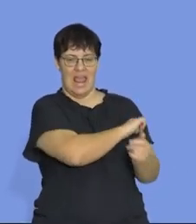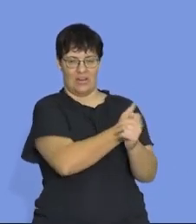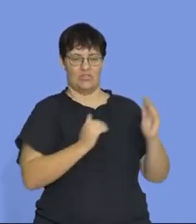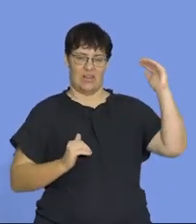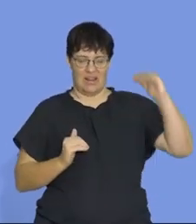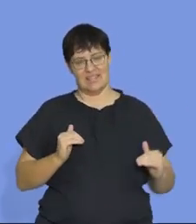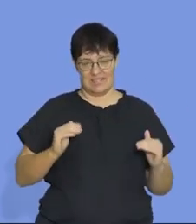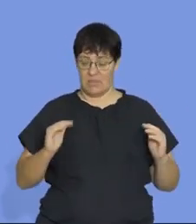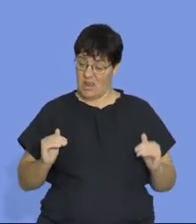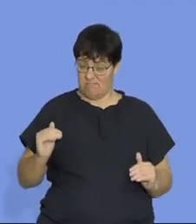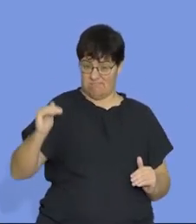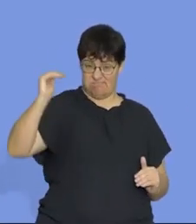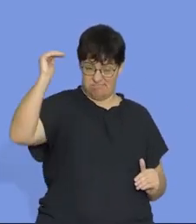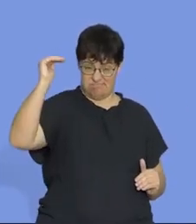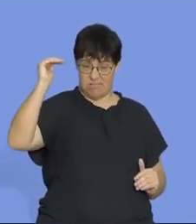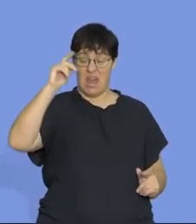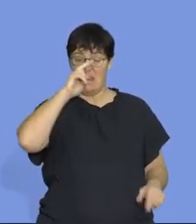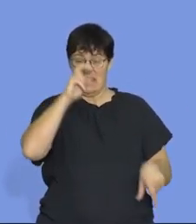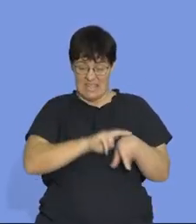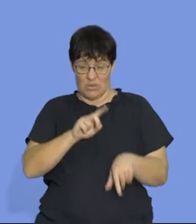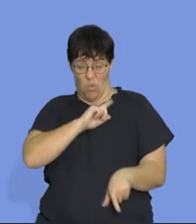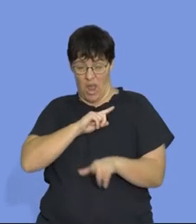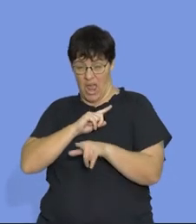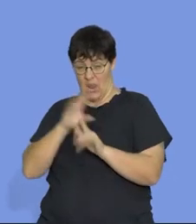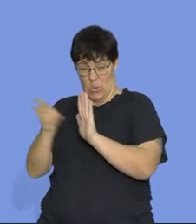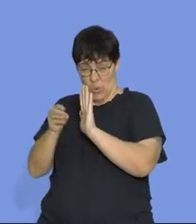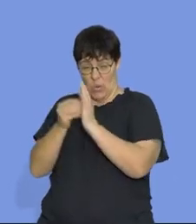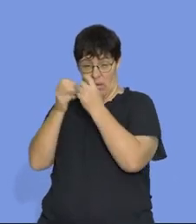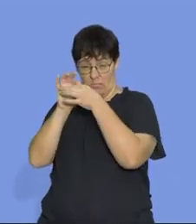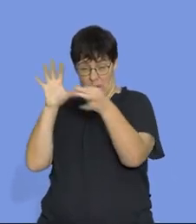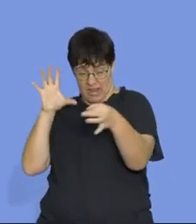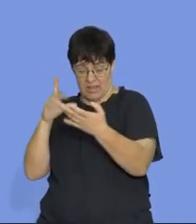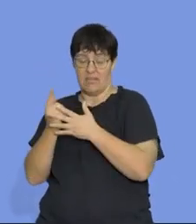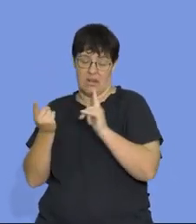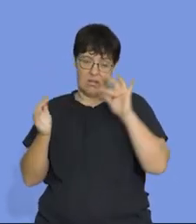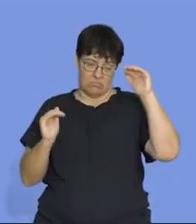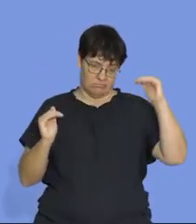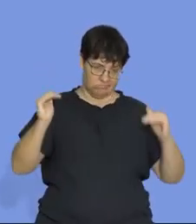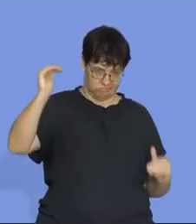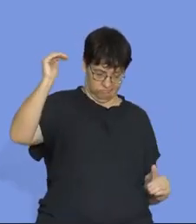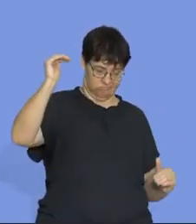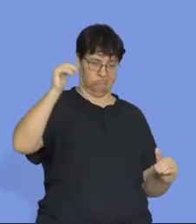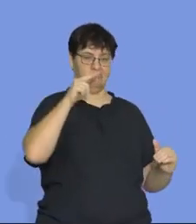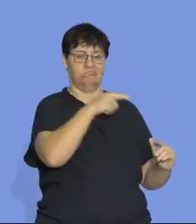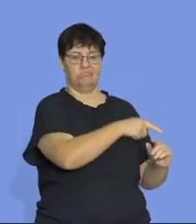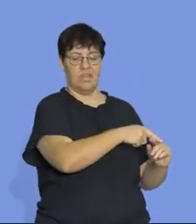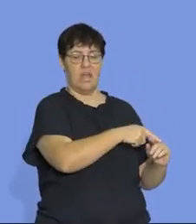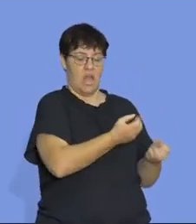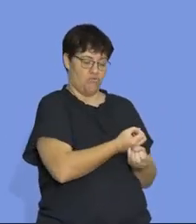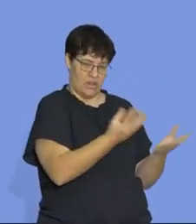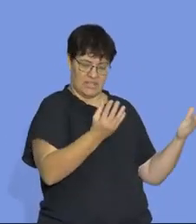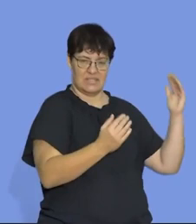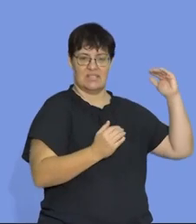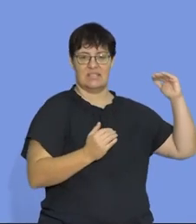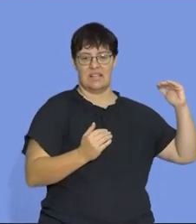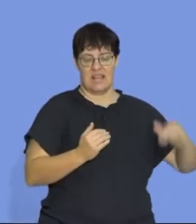this case is coupled to energy from the surroundings, being supplied to the reaction. That's why there